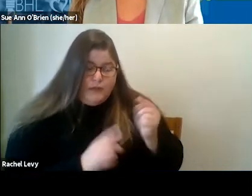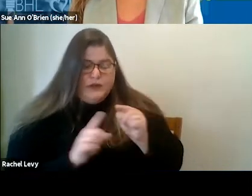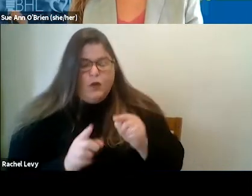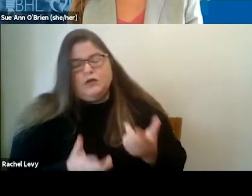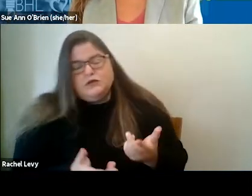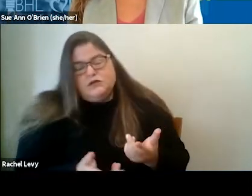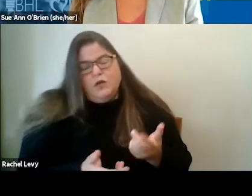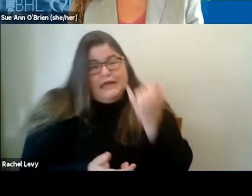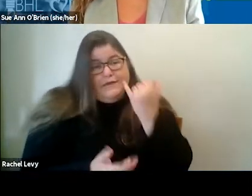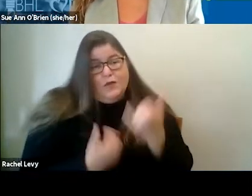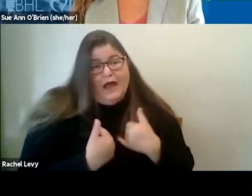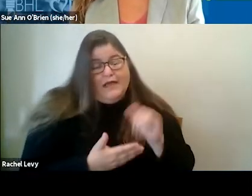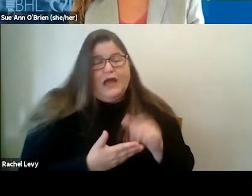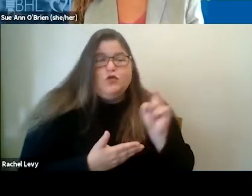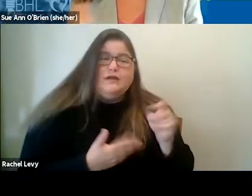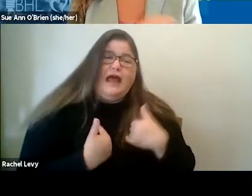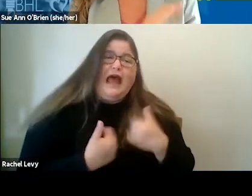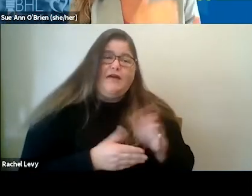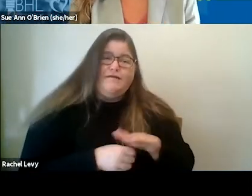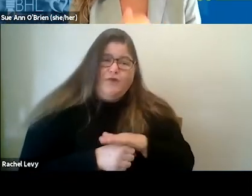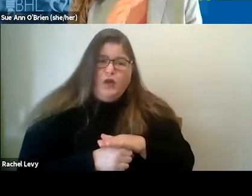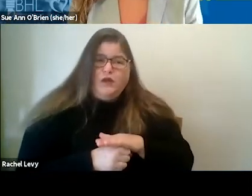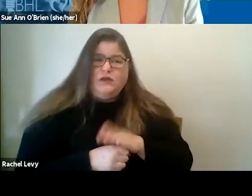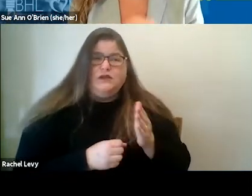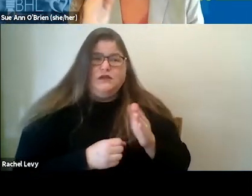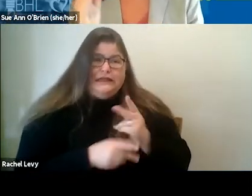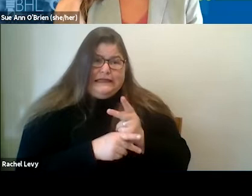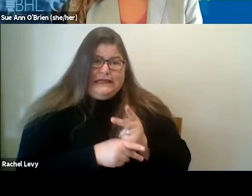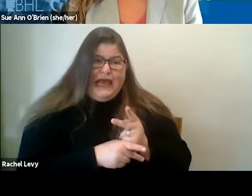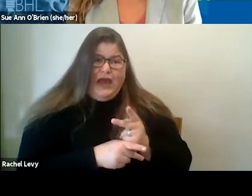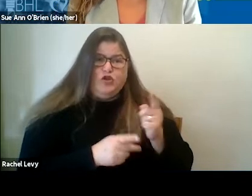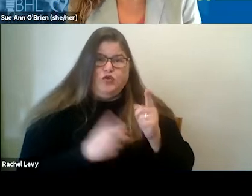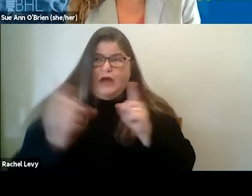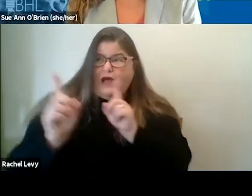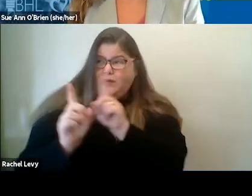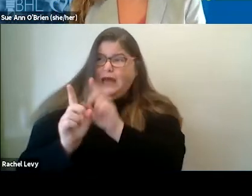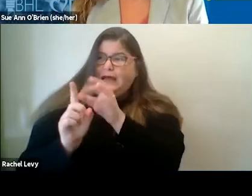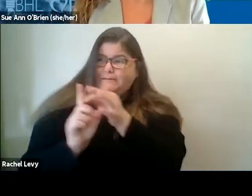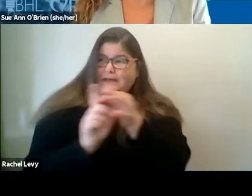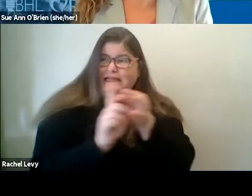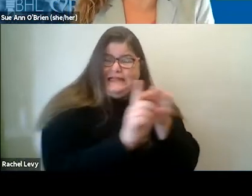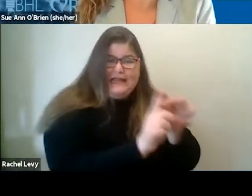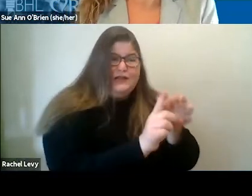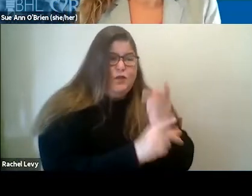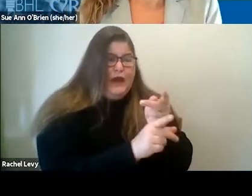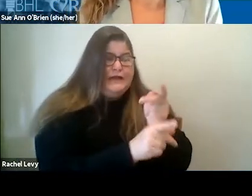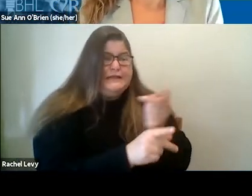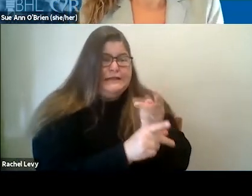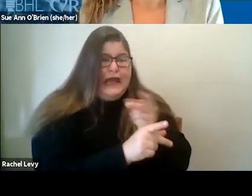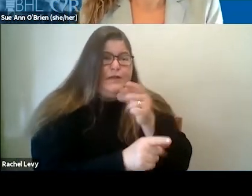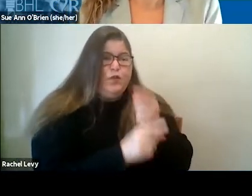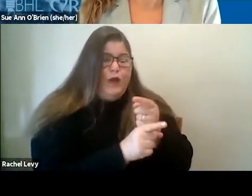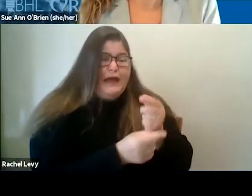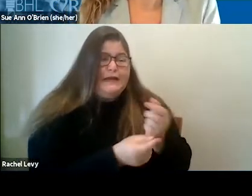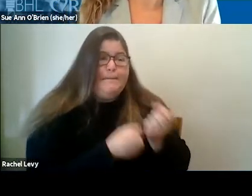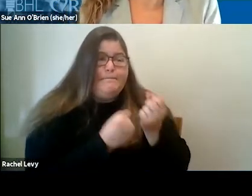a full continuum of care in order to get people connected to the right type and the right amount